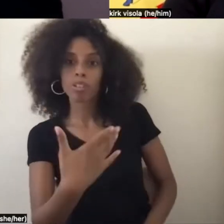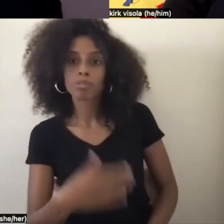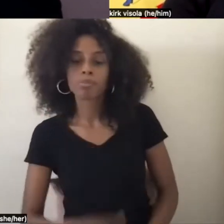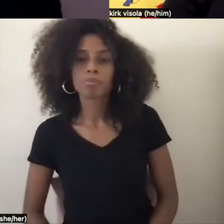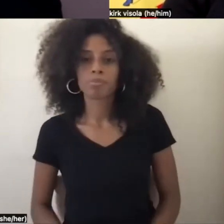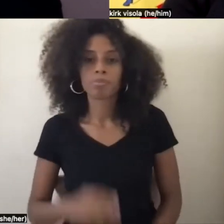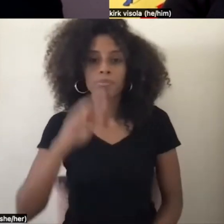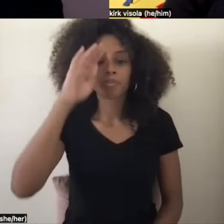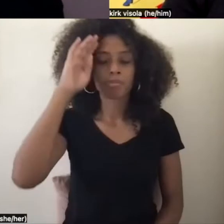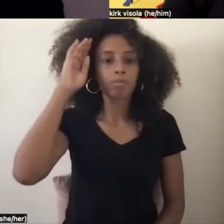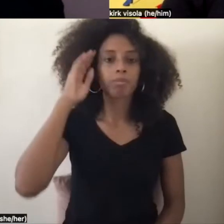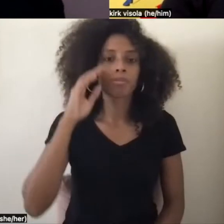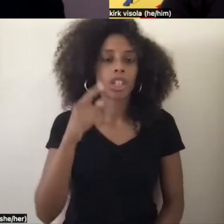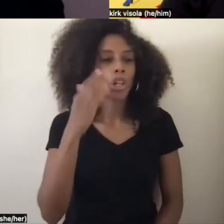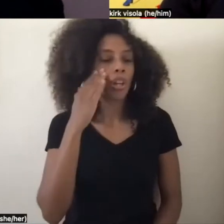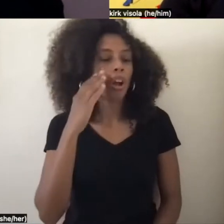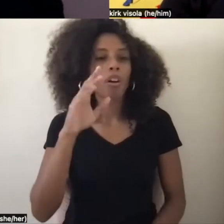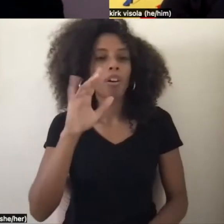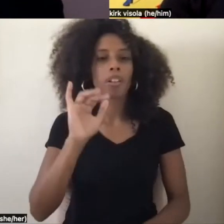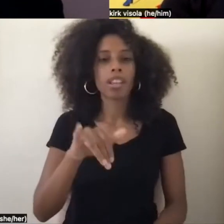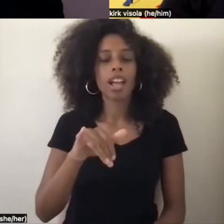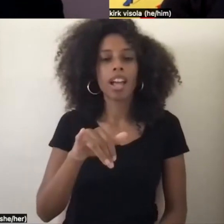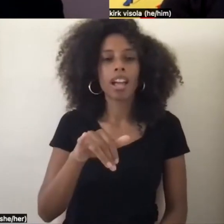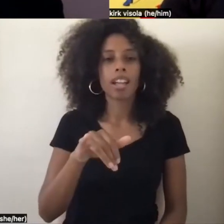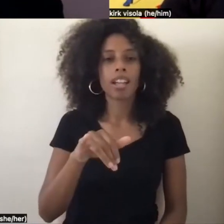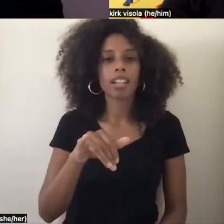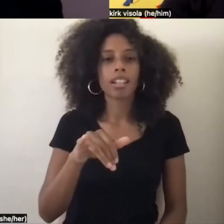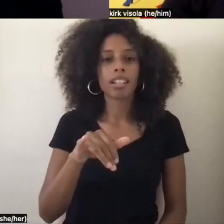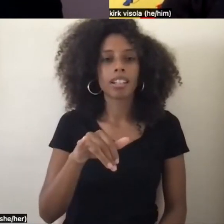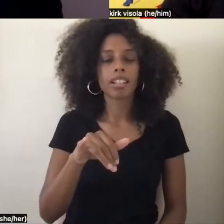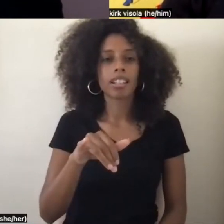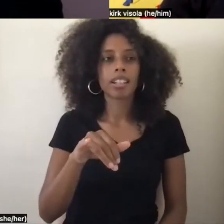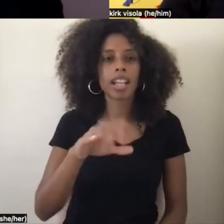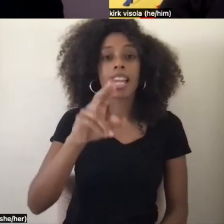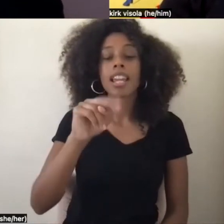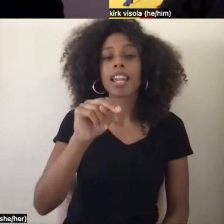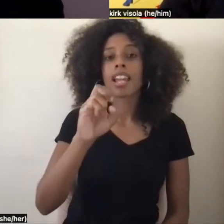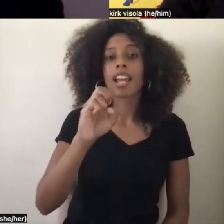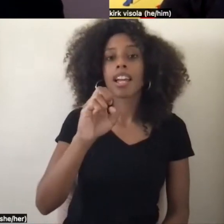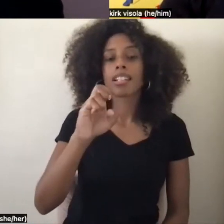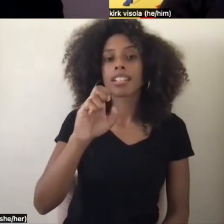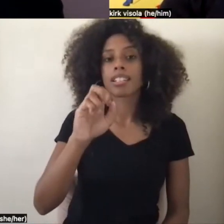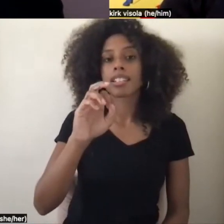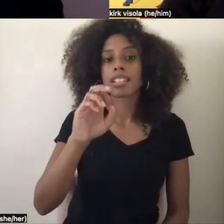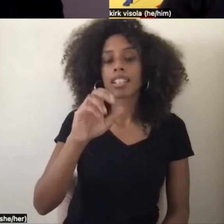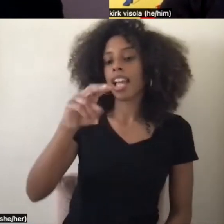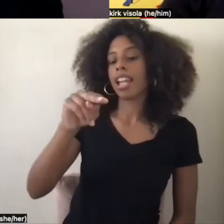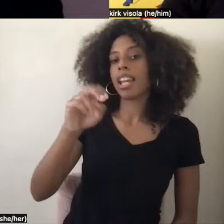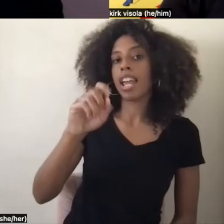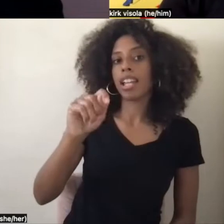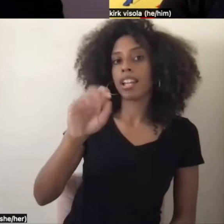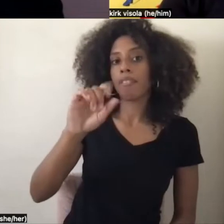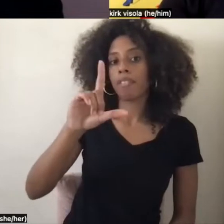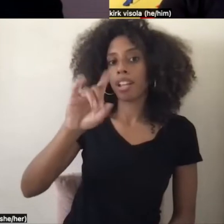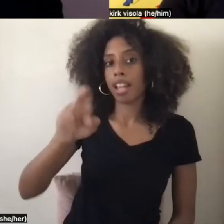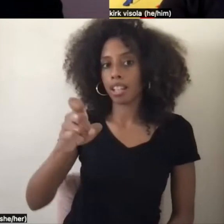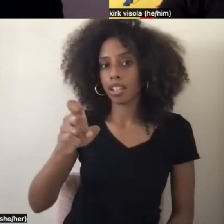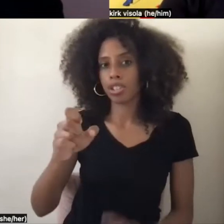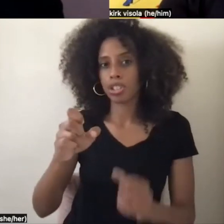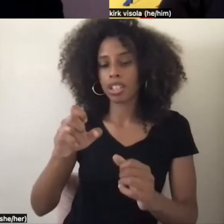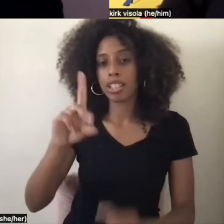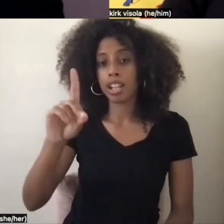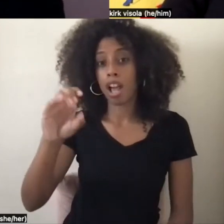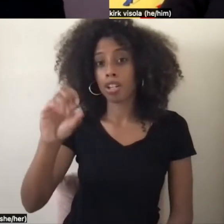that Netflix documentary with Cap, right? Colin Kaepernick, you need that white man's seal of approval, right?